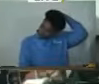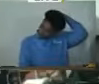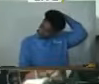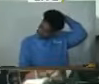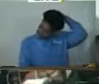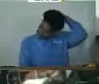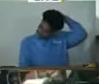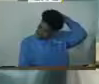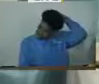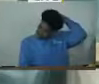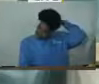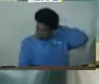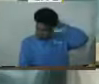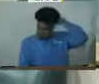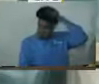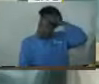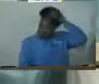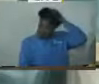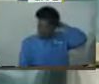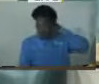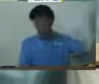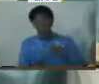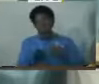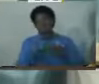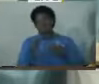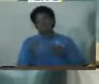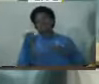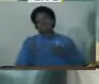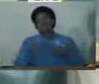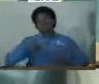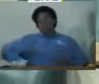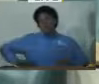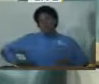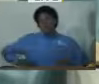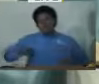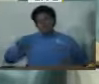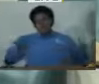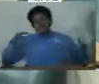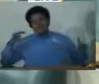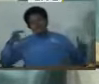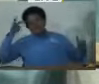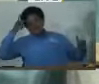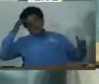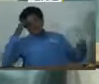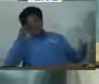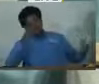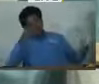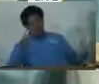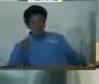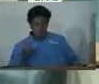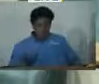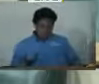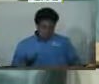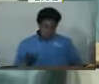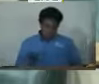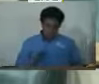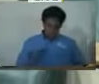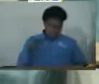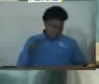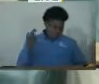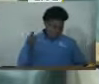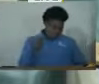And whenever anything is within my discretion as Prime Minister, I have used